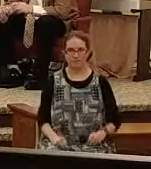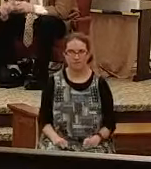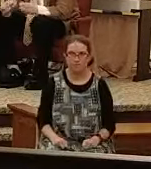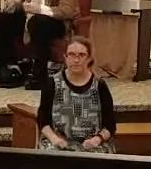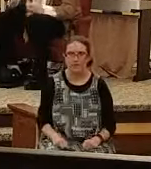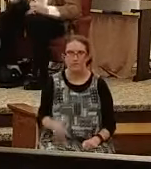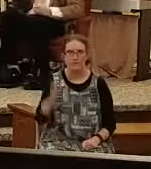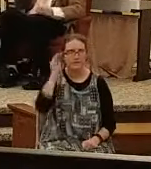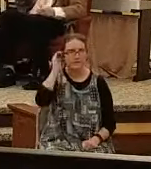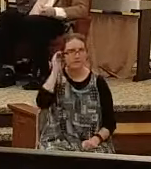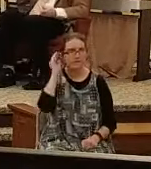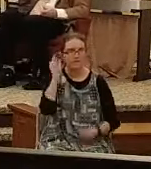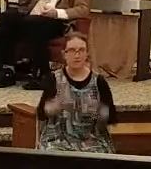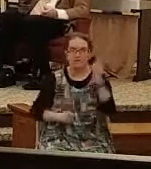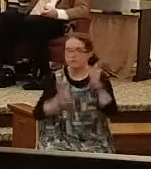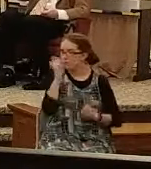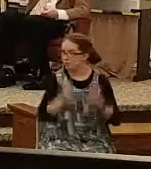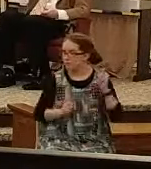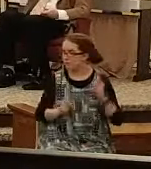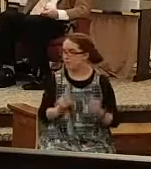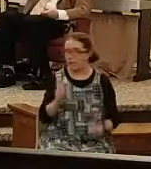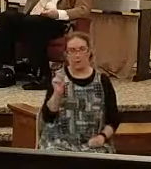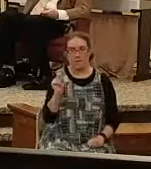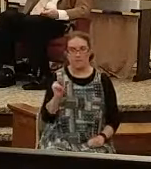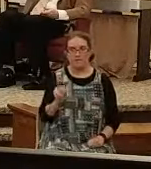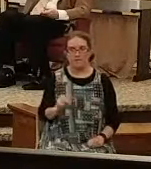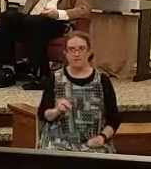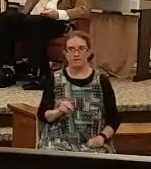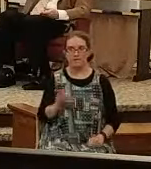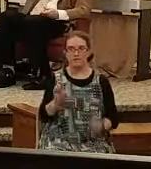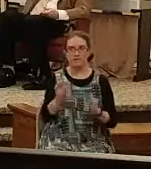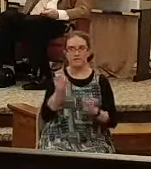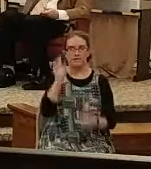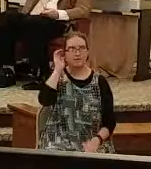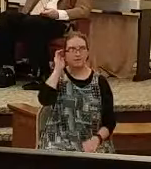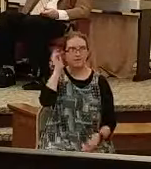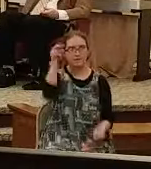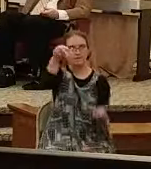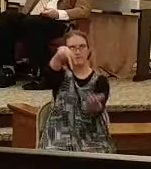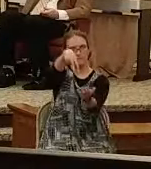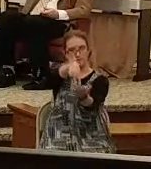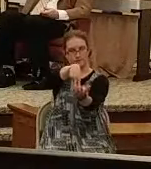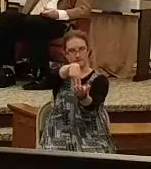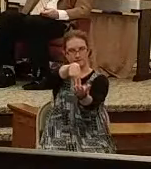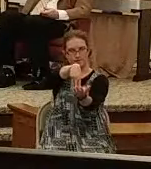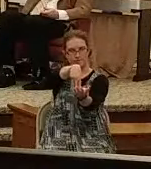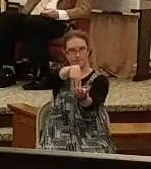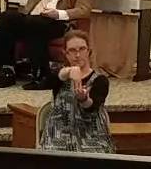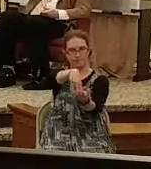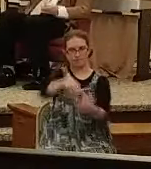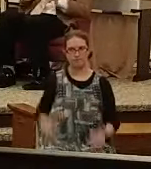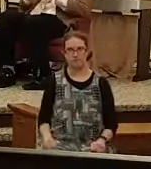Does that sound like somebody running? No. That sounds like somebody standing. Hallelujah.